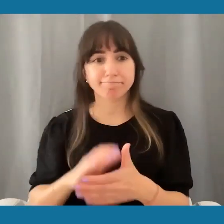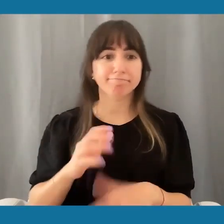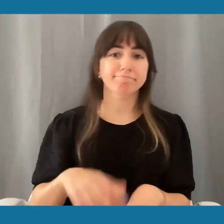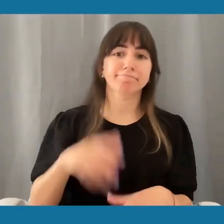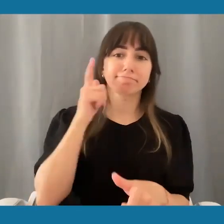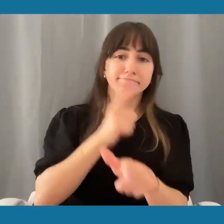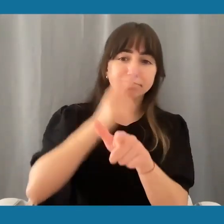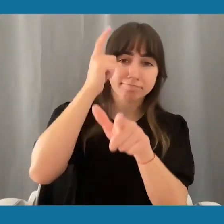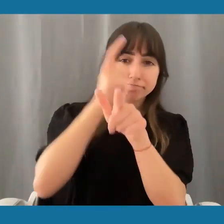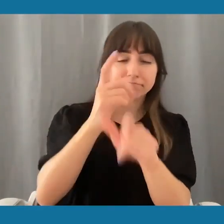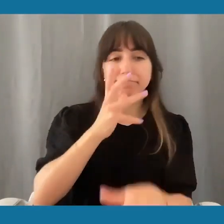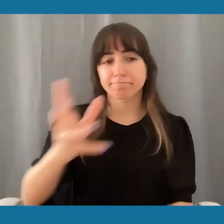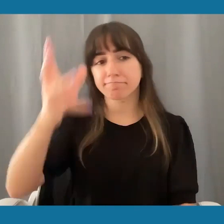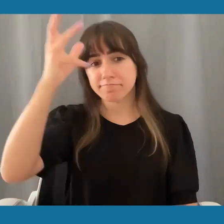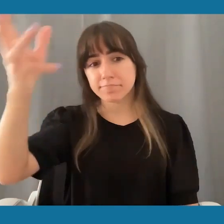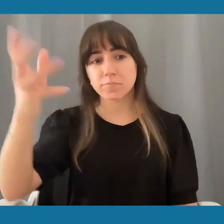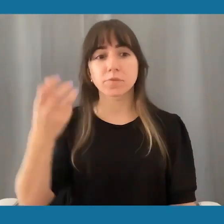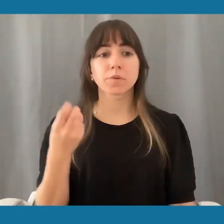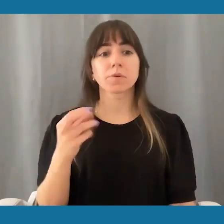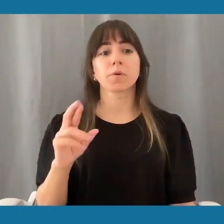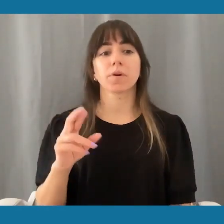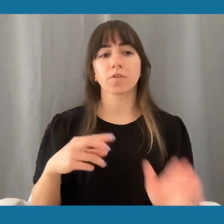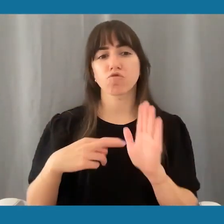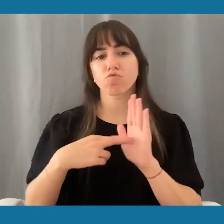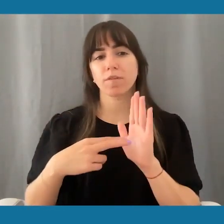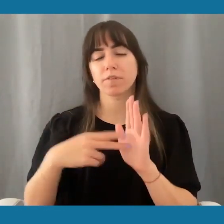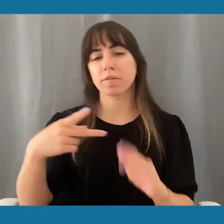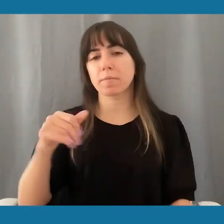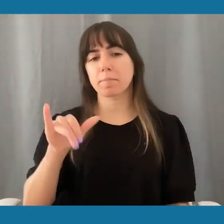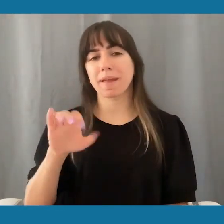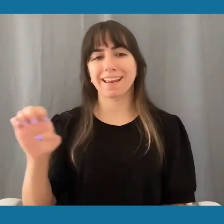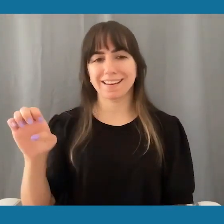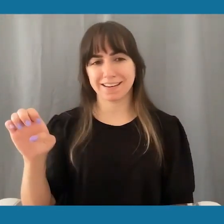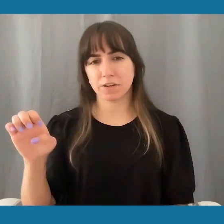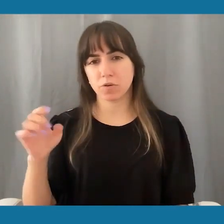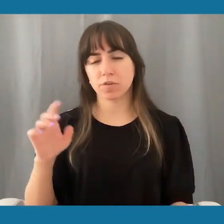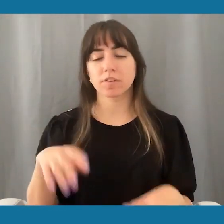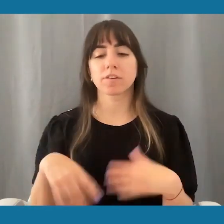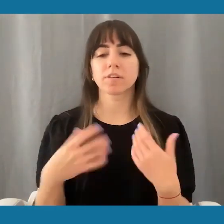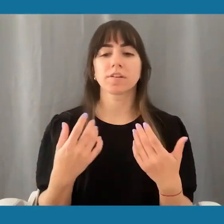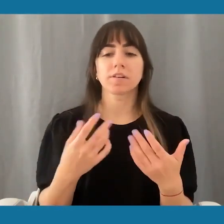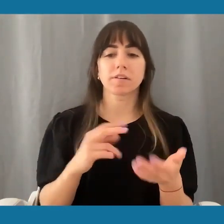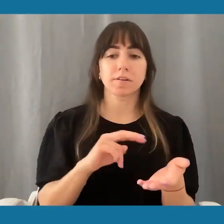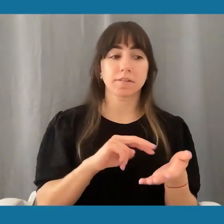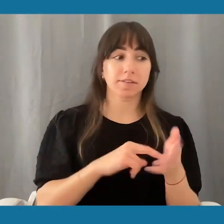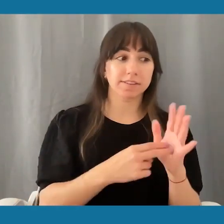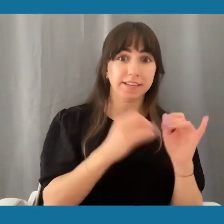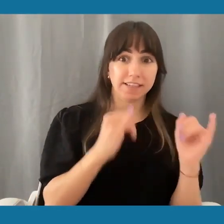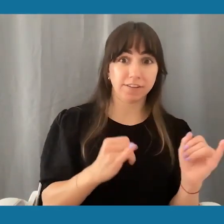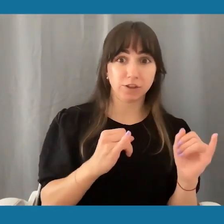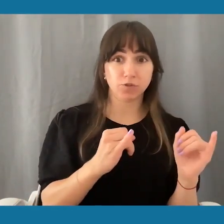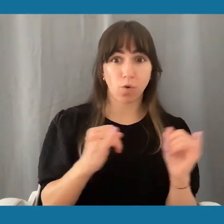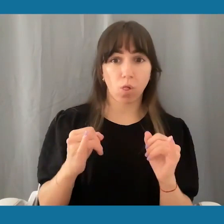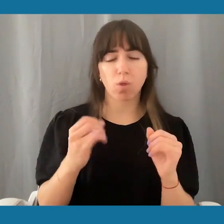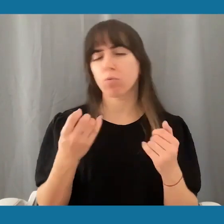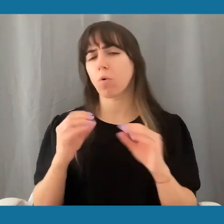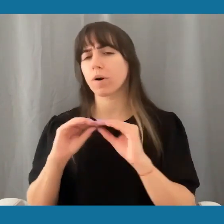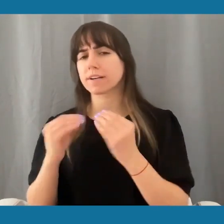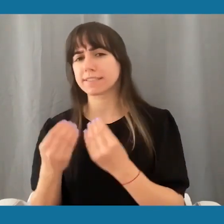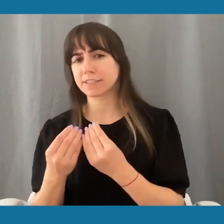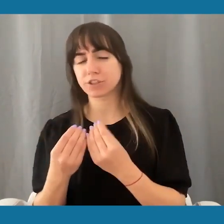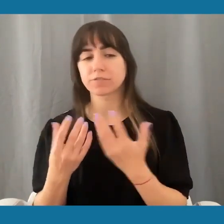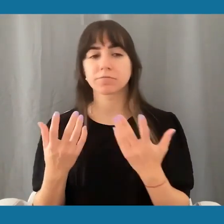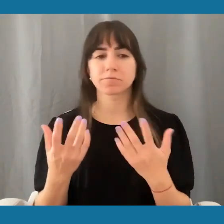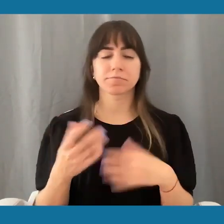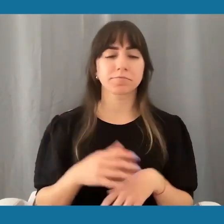later, a representative payee, whether that be as an individual or an organization. Now, there's some additional rules we'll talk about as well when it comes to